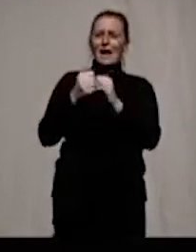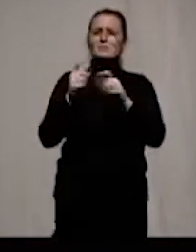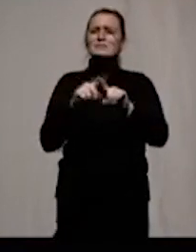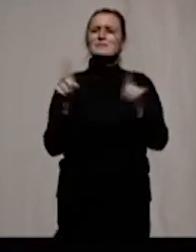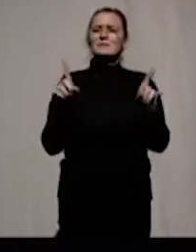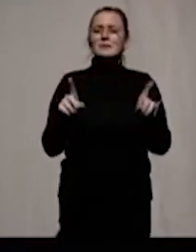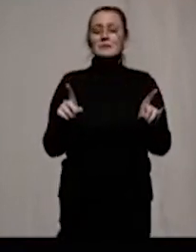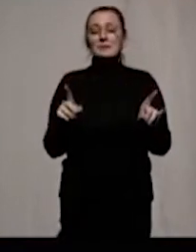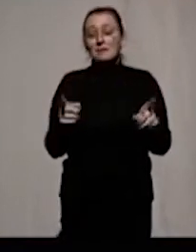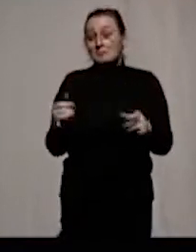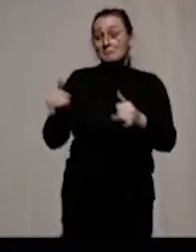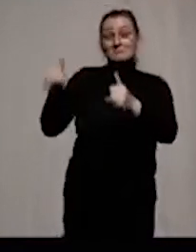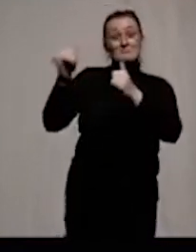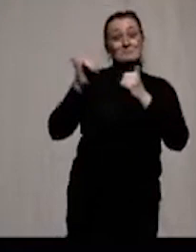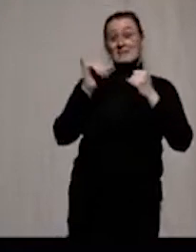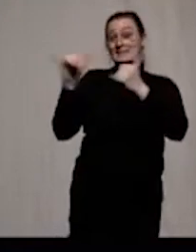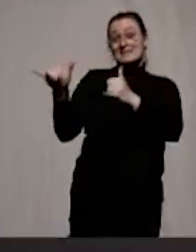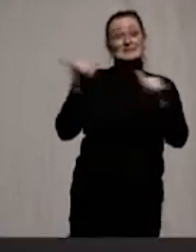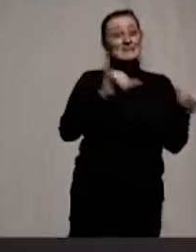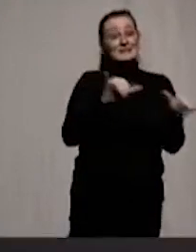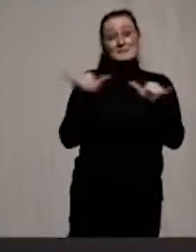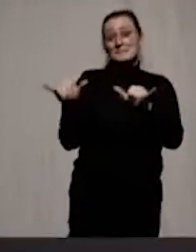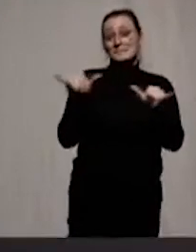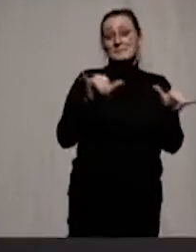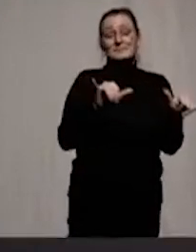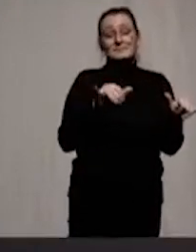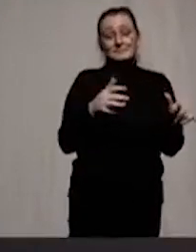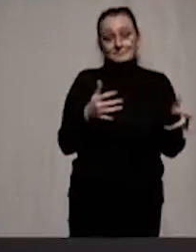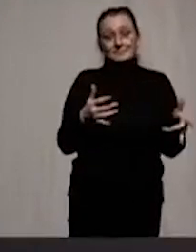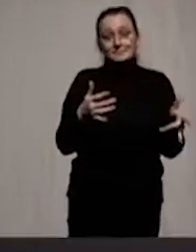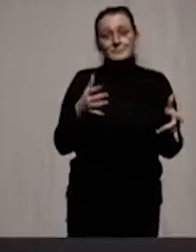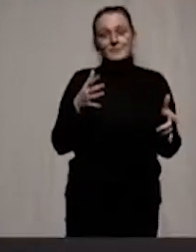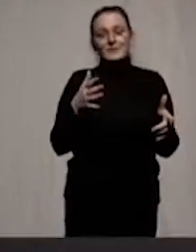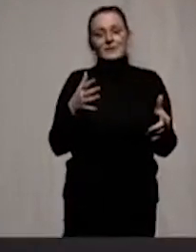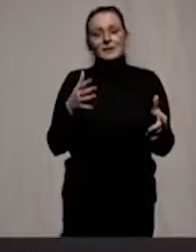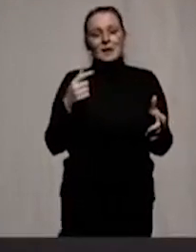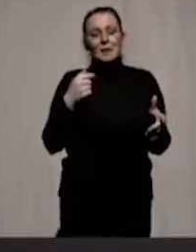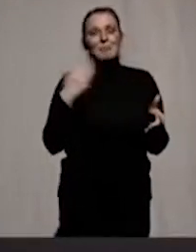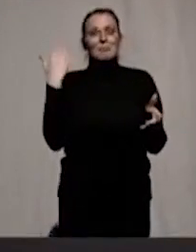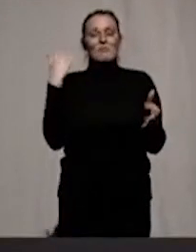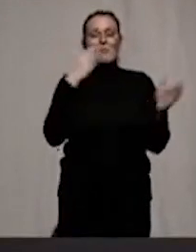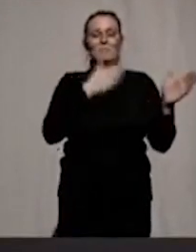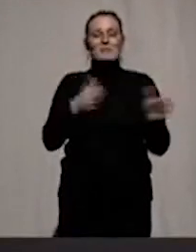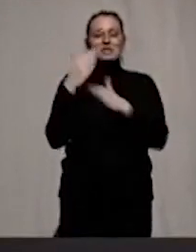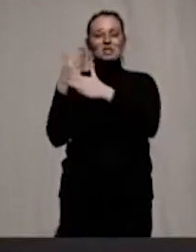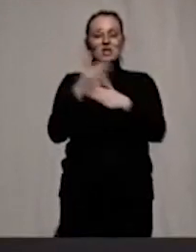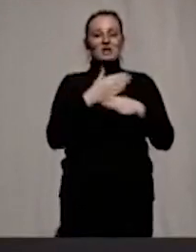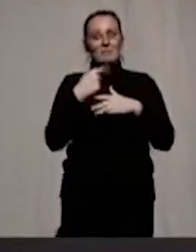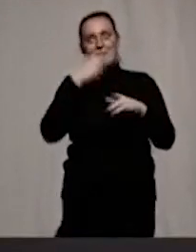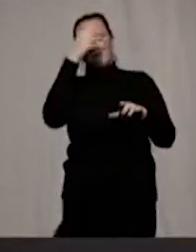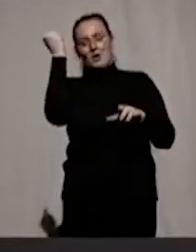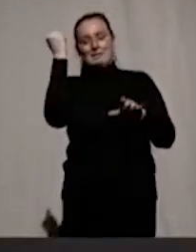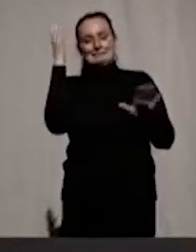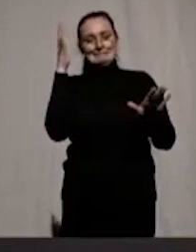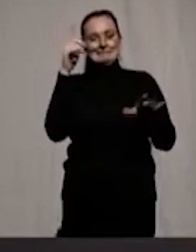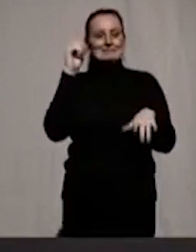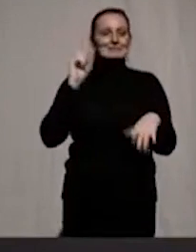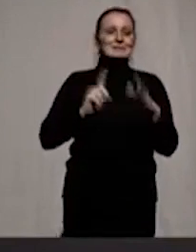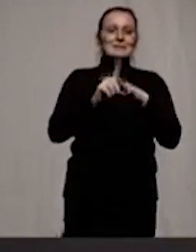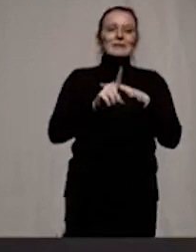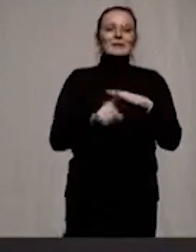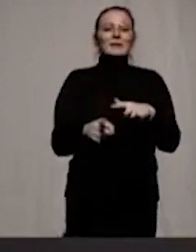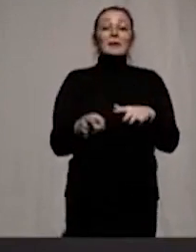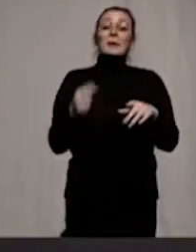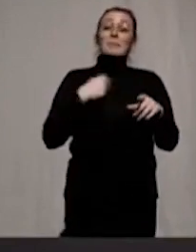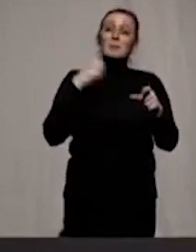similar, actually. So I was actually going to share this, and I totally forgot about it. The reason that I do all of this extra practice is because